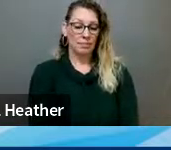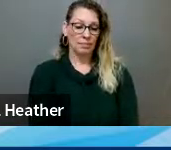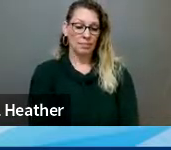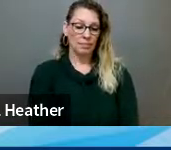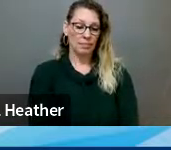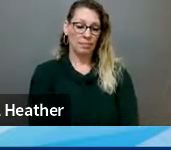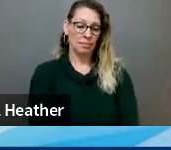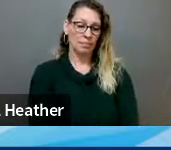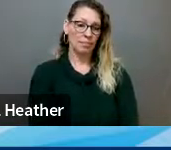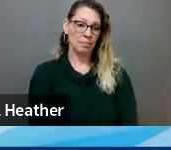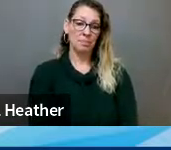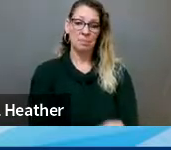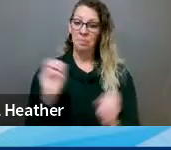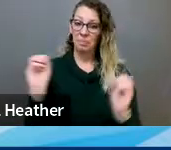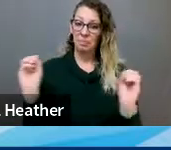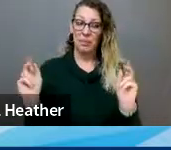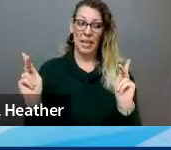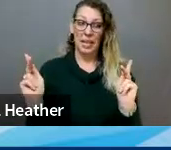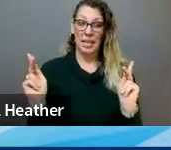All right.